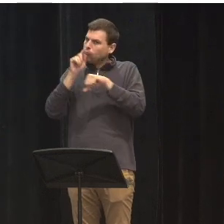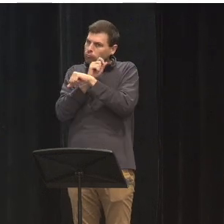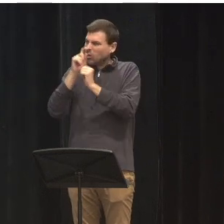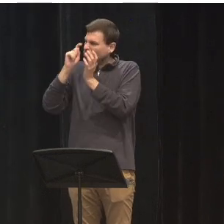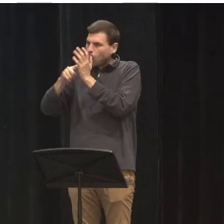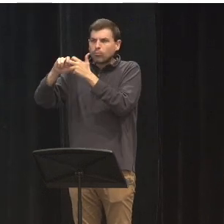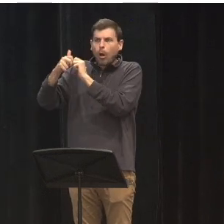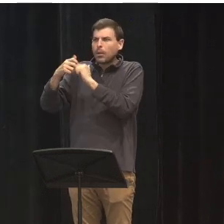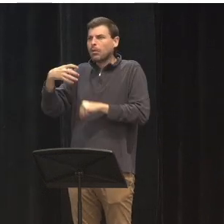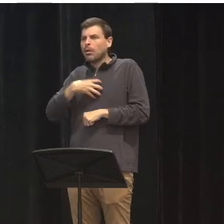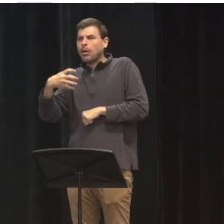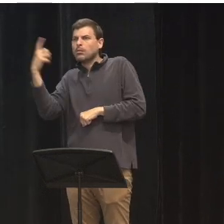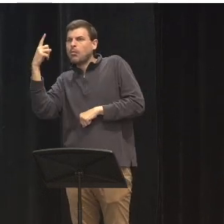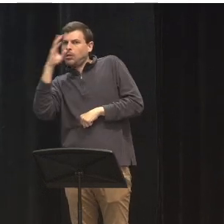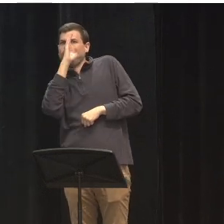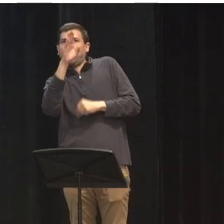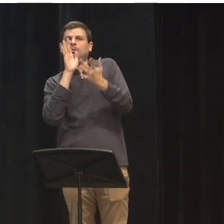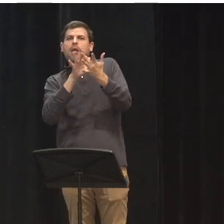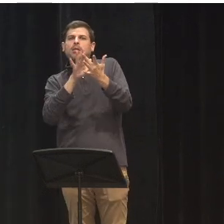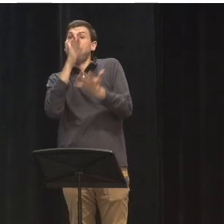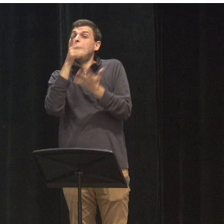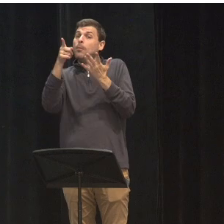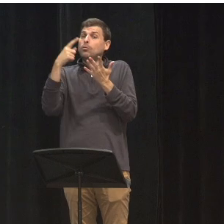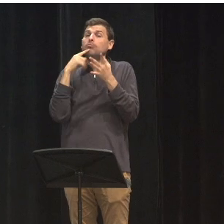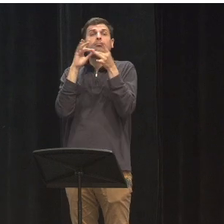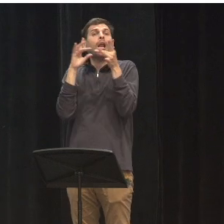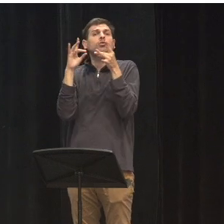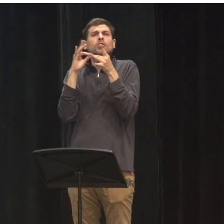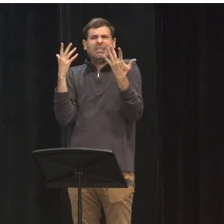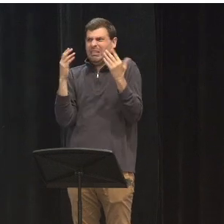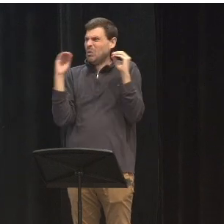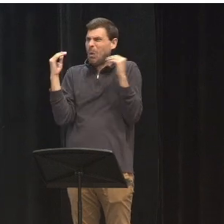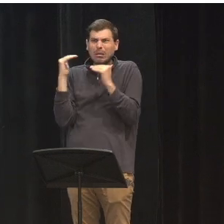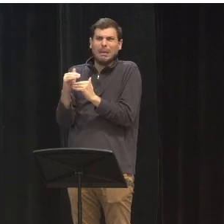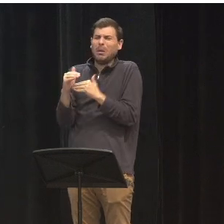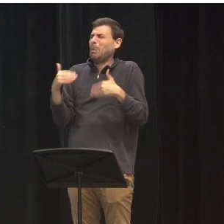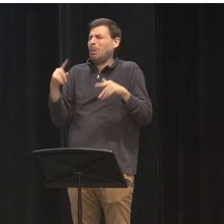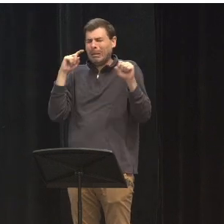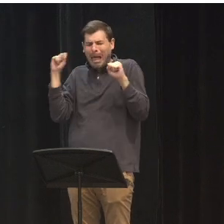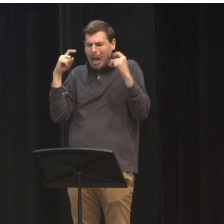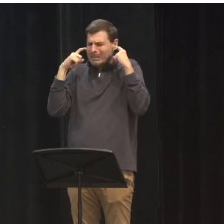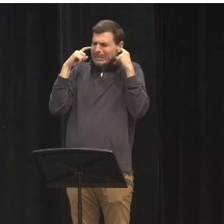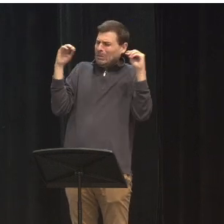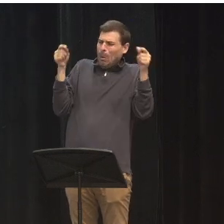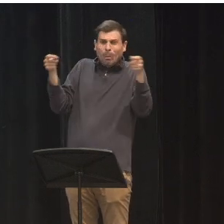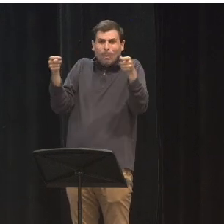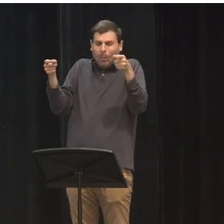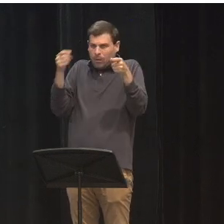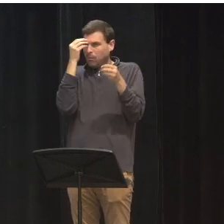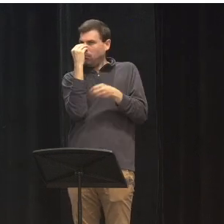construction, or if they believe that some of the promised mitigation measures are not being implemented. We also need